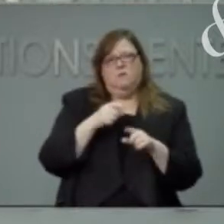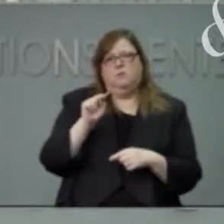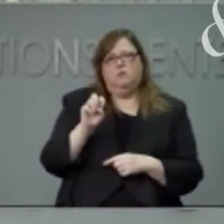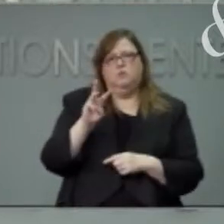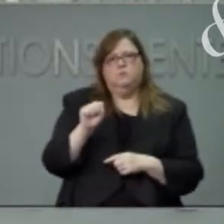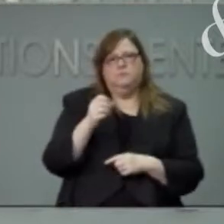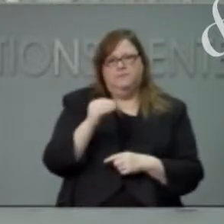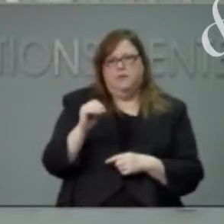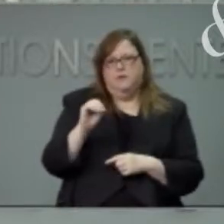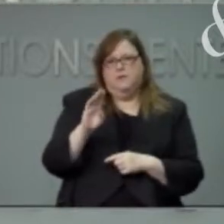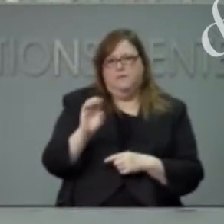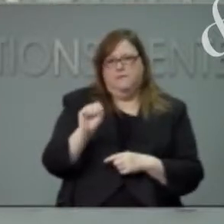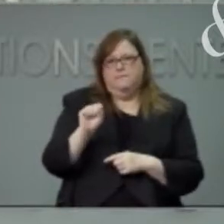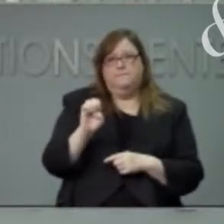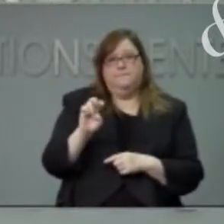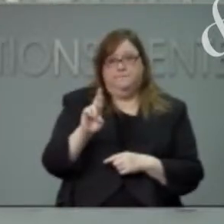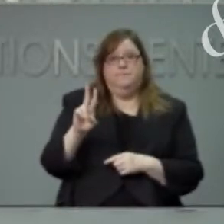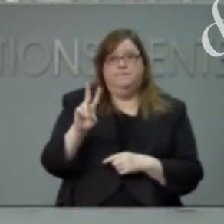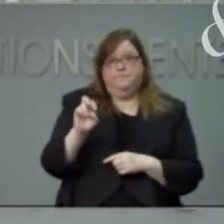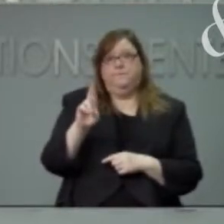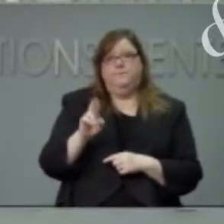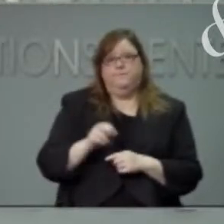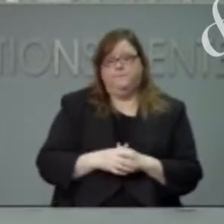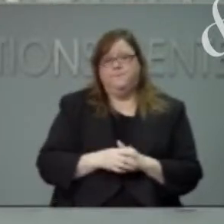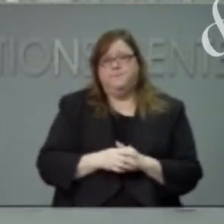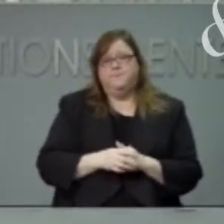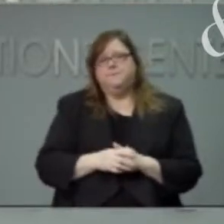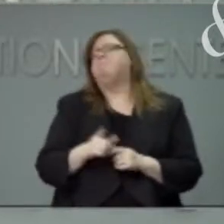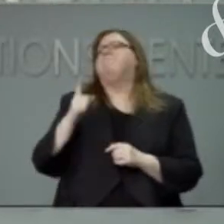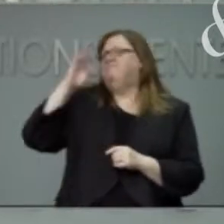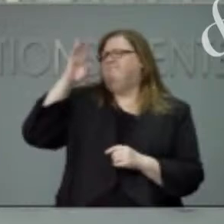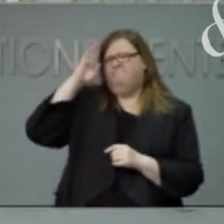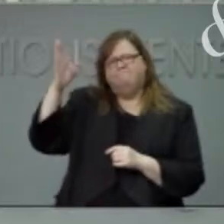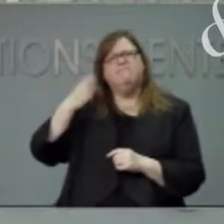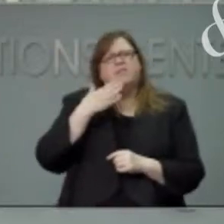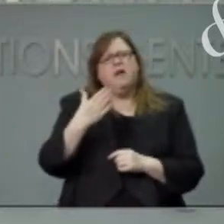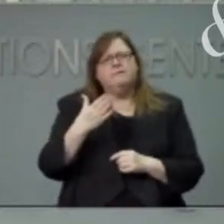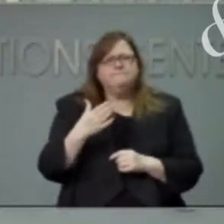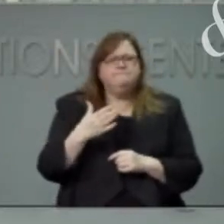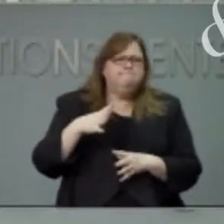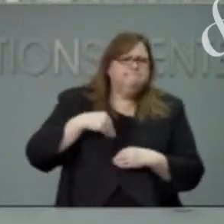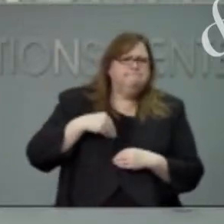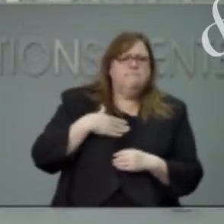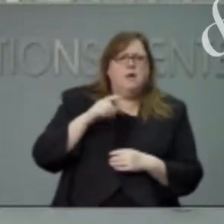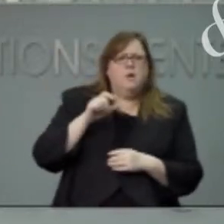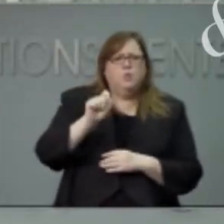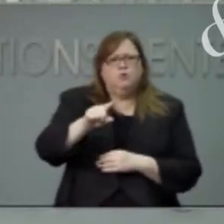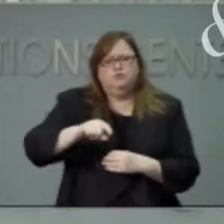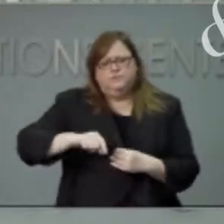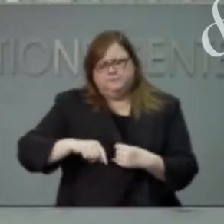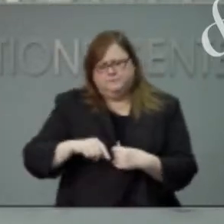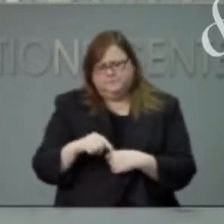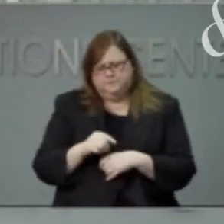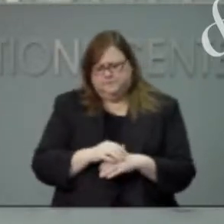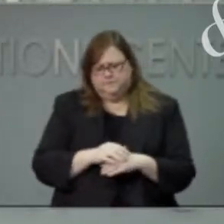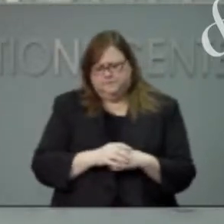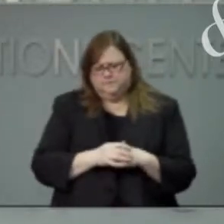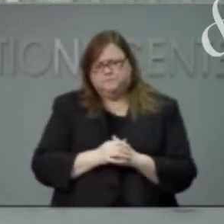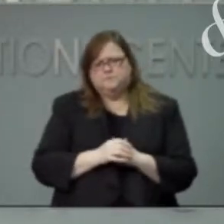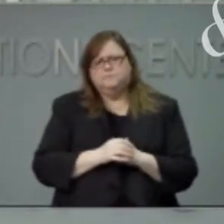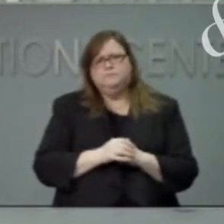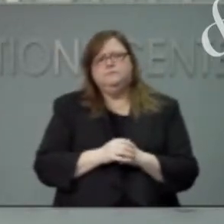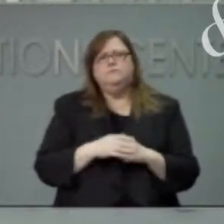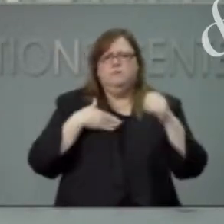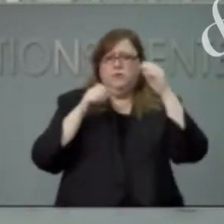Hi, Dawn Vaughn with the NNO. Thanks for taking my question. I wanted to find out, is there an exact threshold for the data with trends going in a